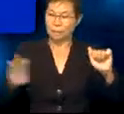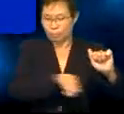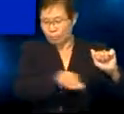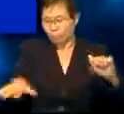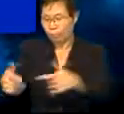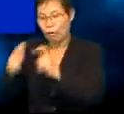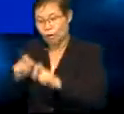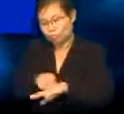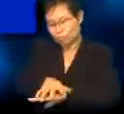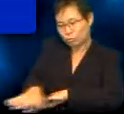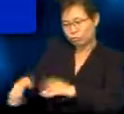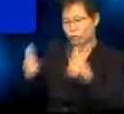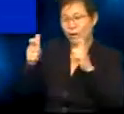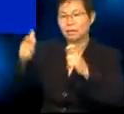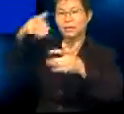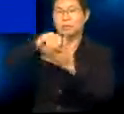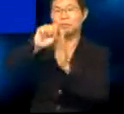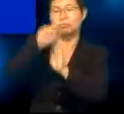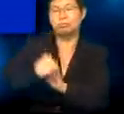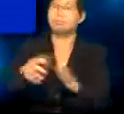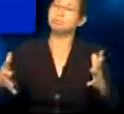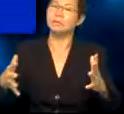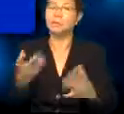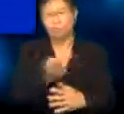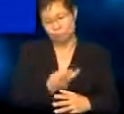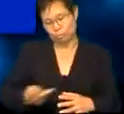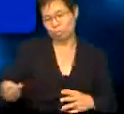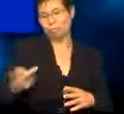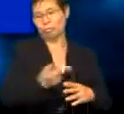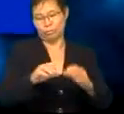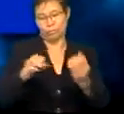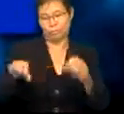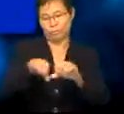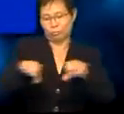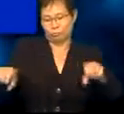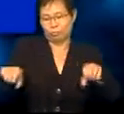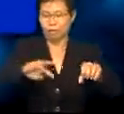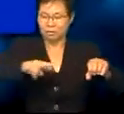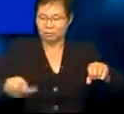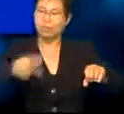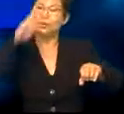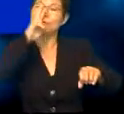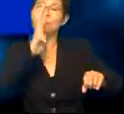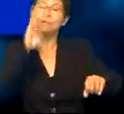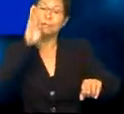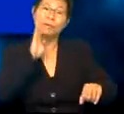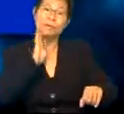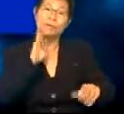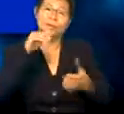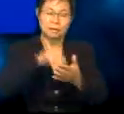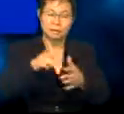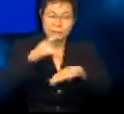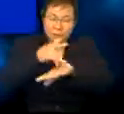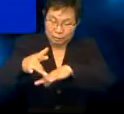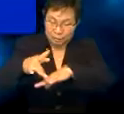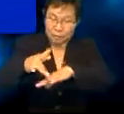A into gas jar B. In seconds, both the gas jars have turned reddish brown.